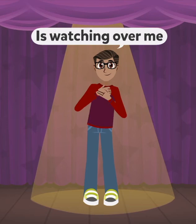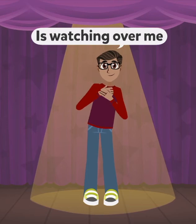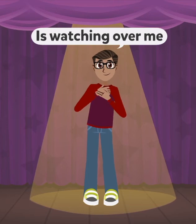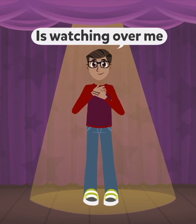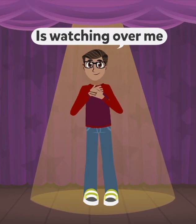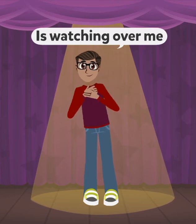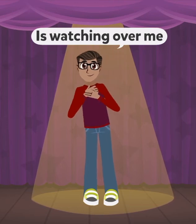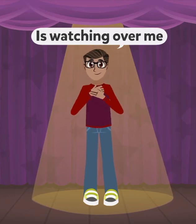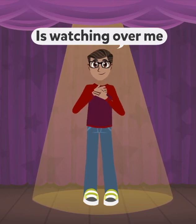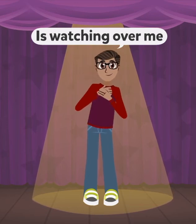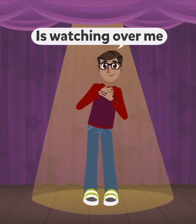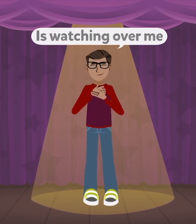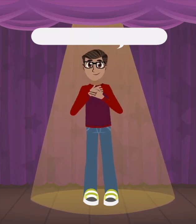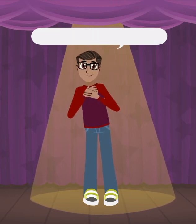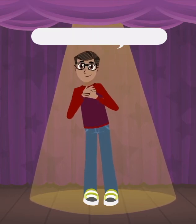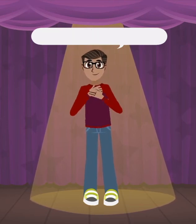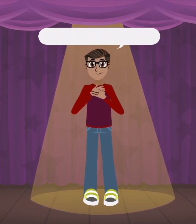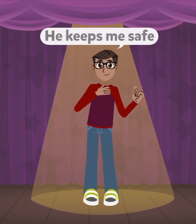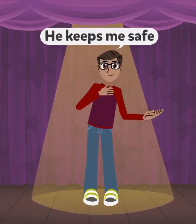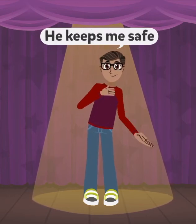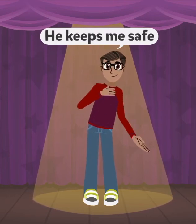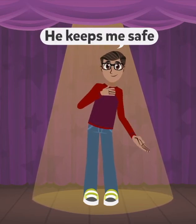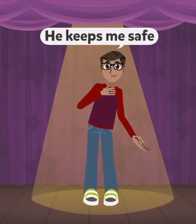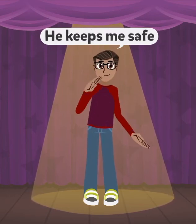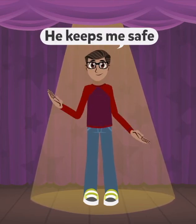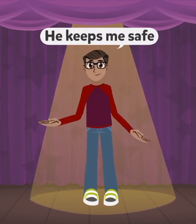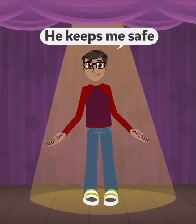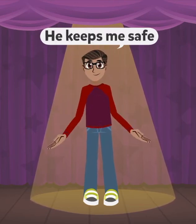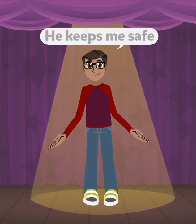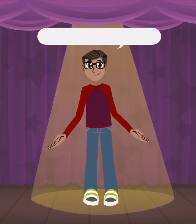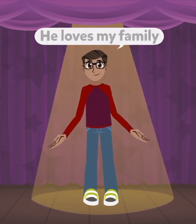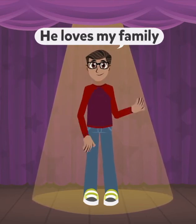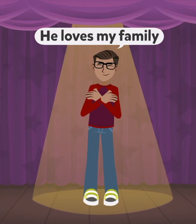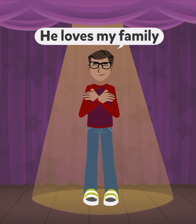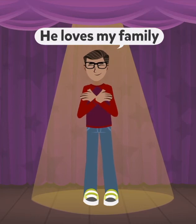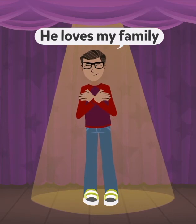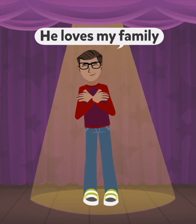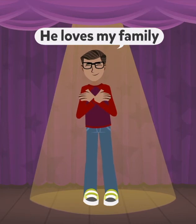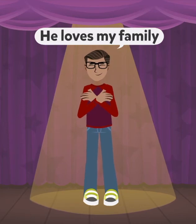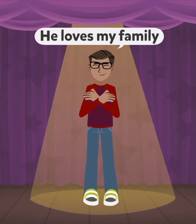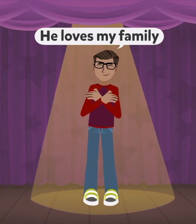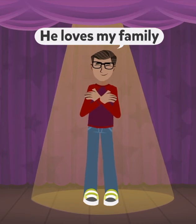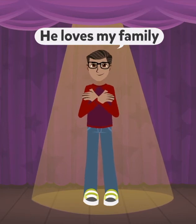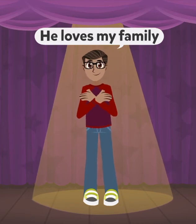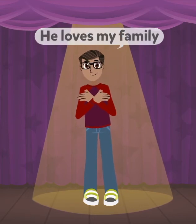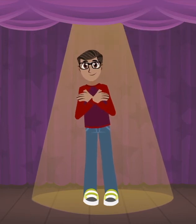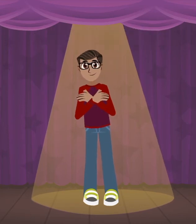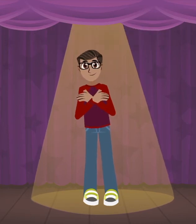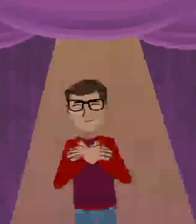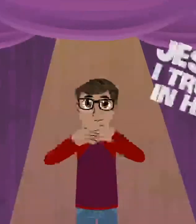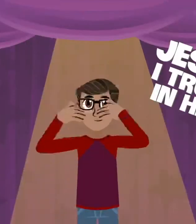is watching over me. He keeps me safe, He loves my family.